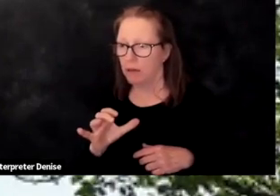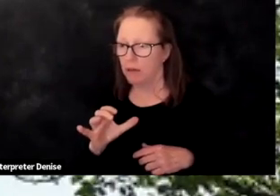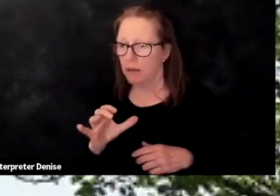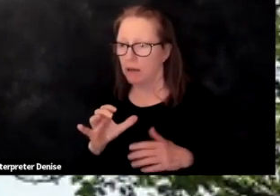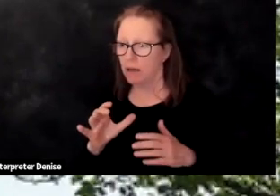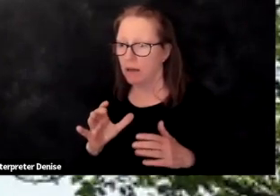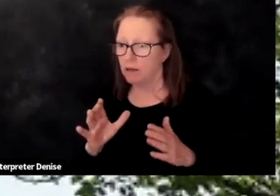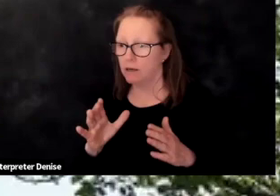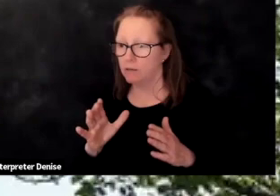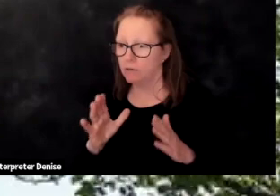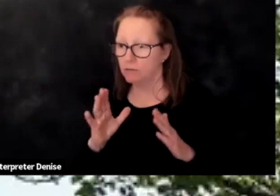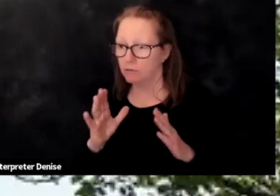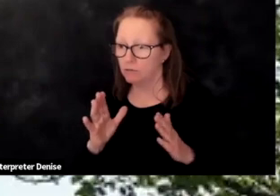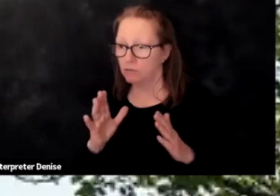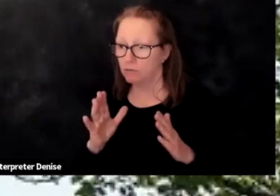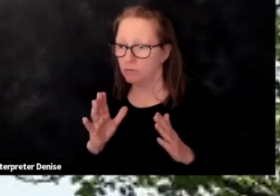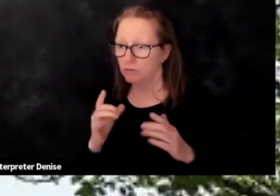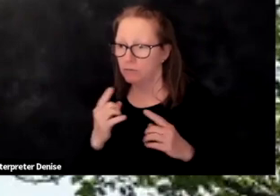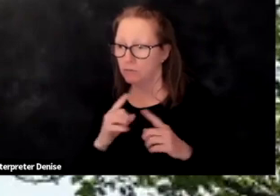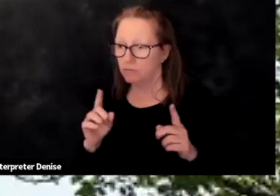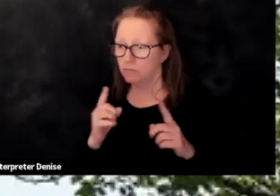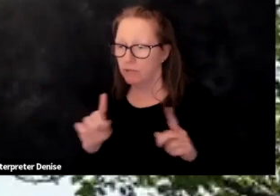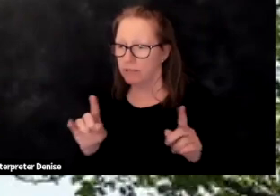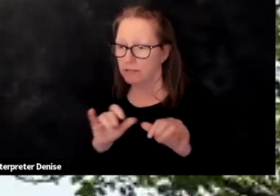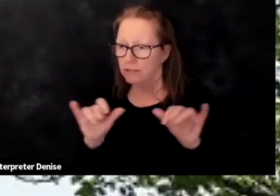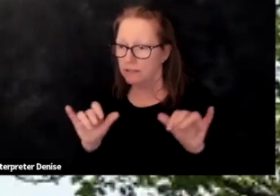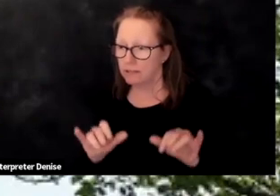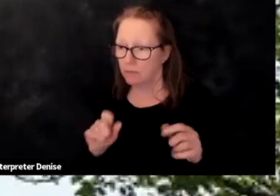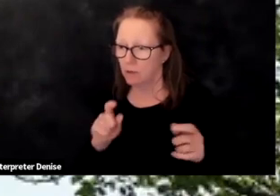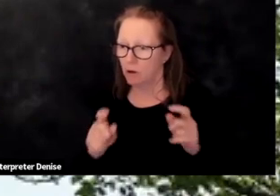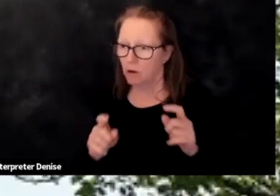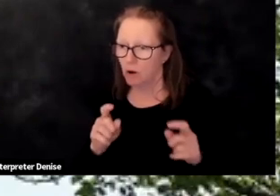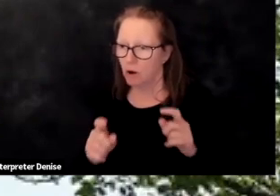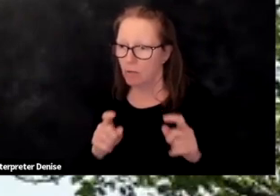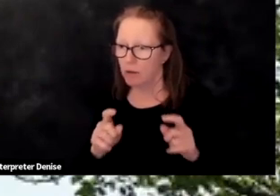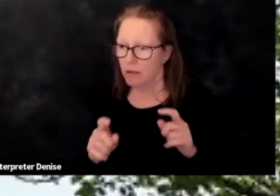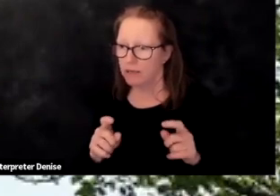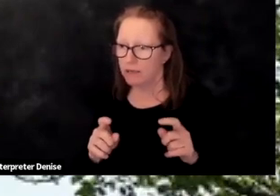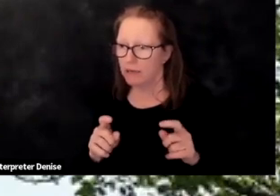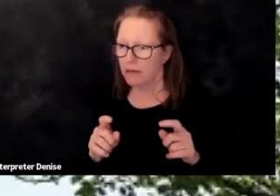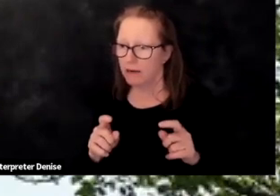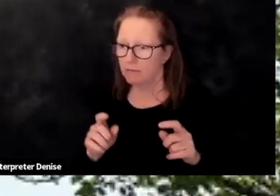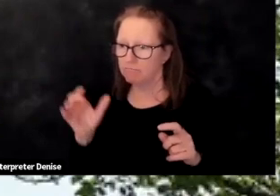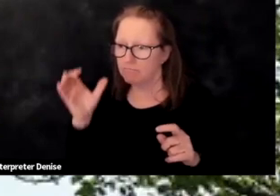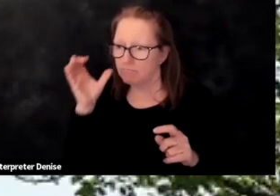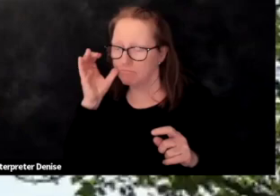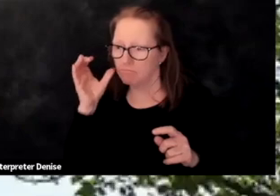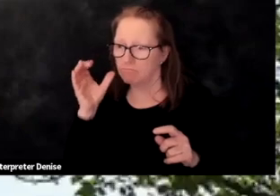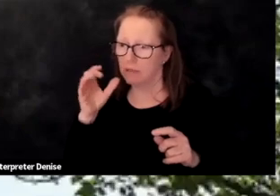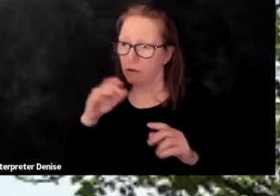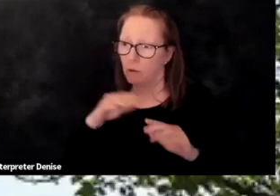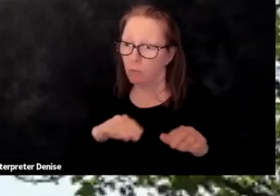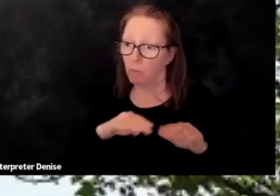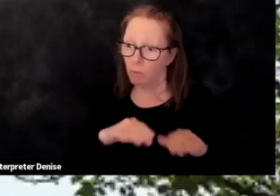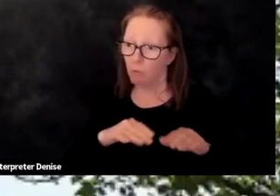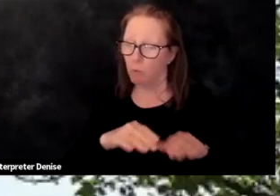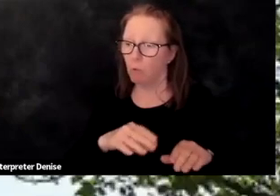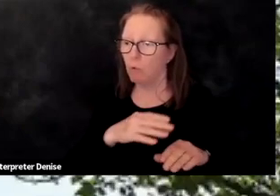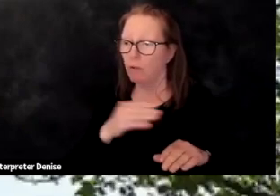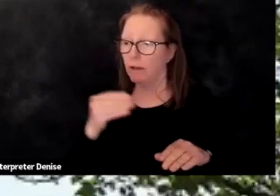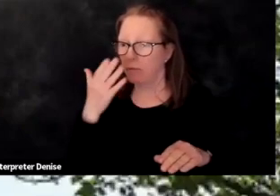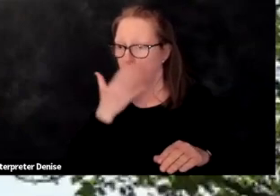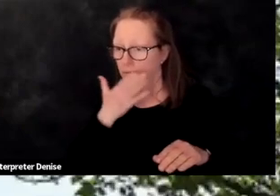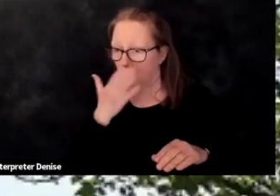exterior communications in the pool area and out in front of the building? Will there be improved external lighting?